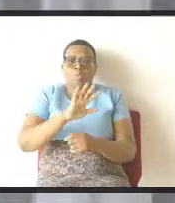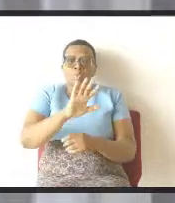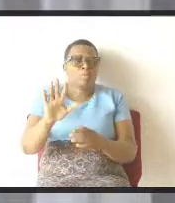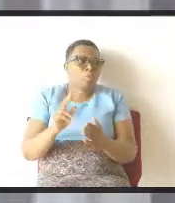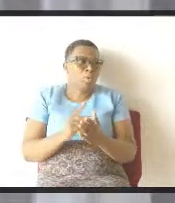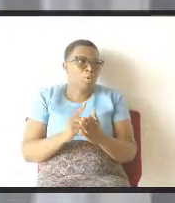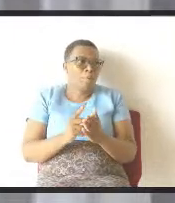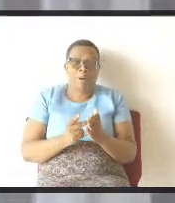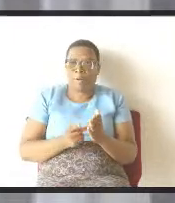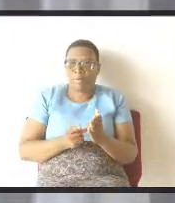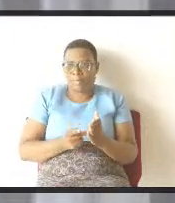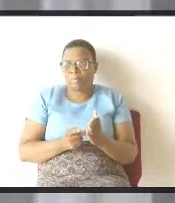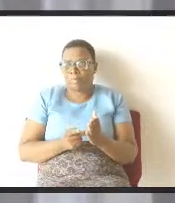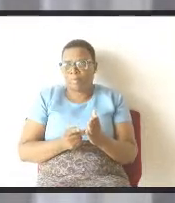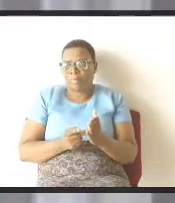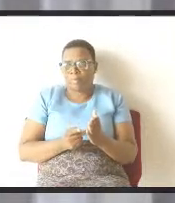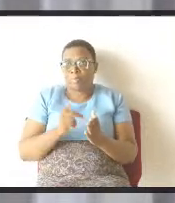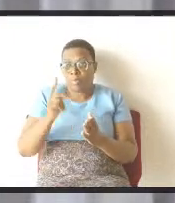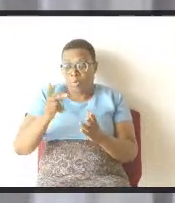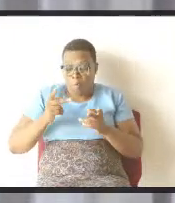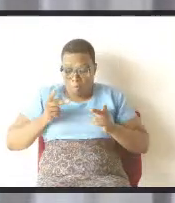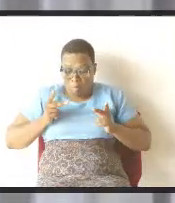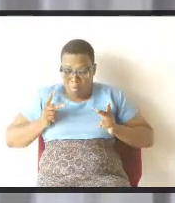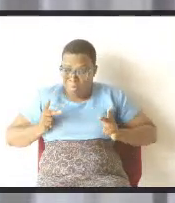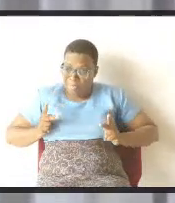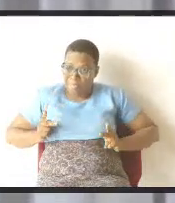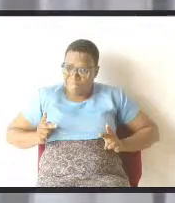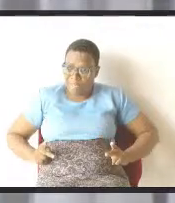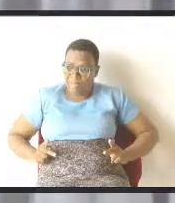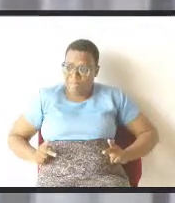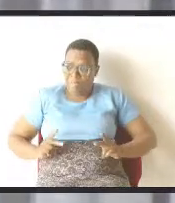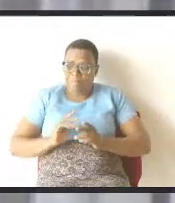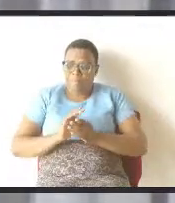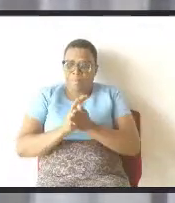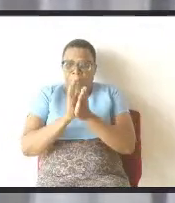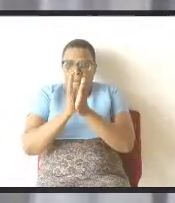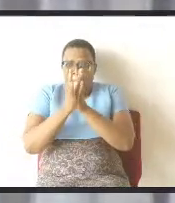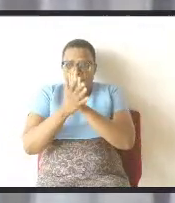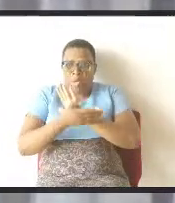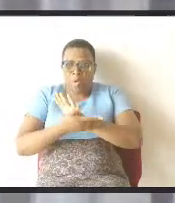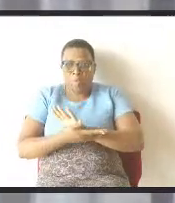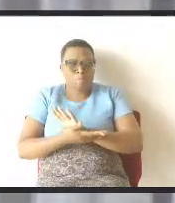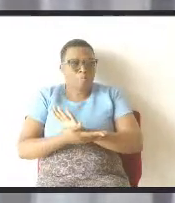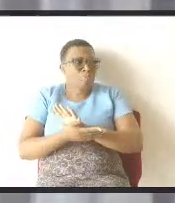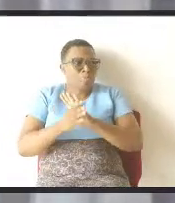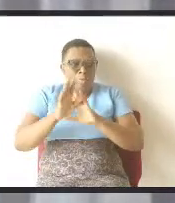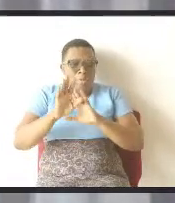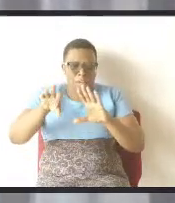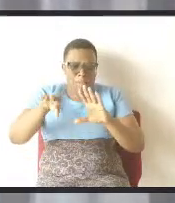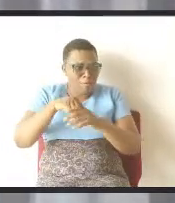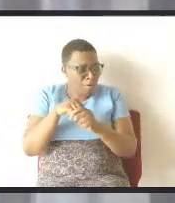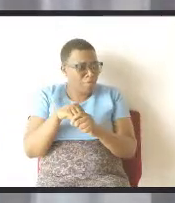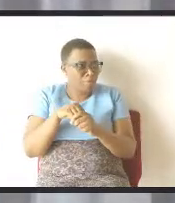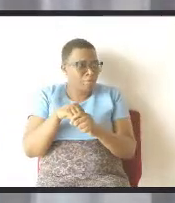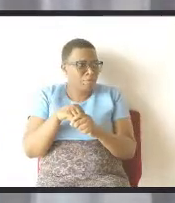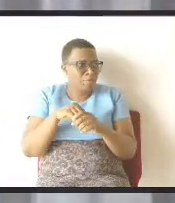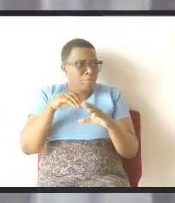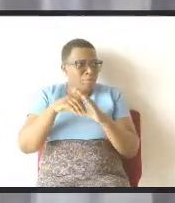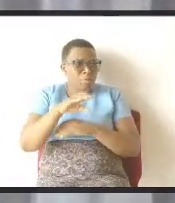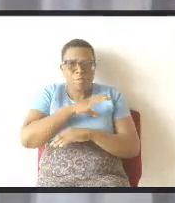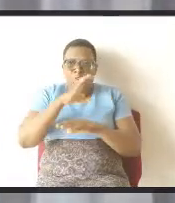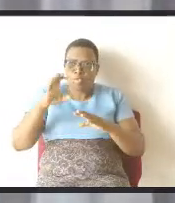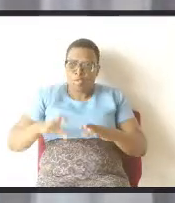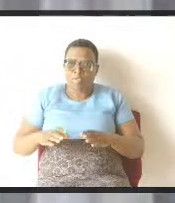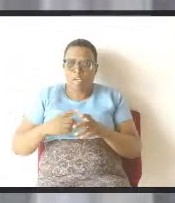You have to personally become a disciplined participant in the Christian